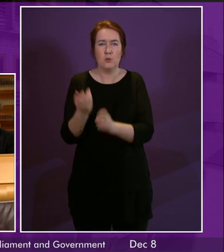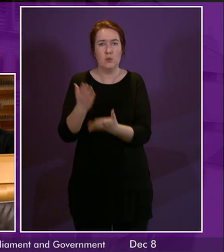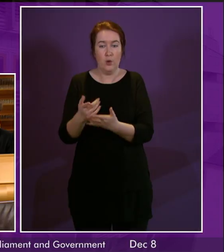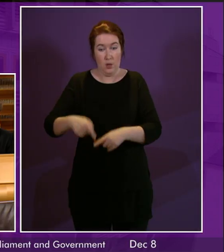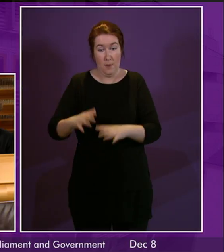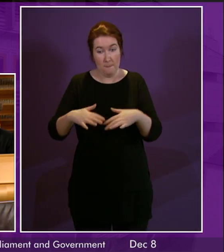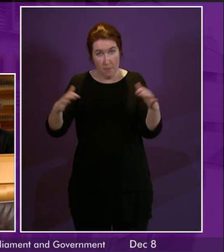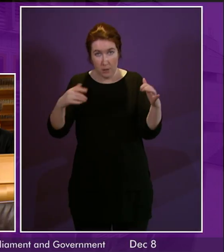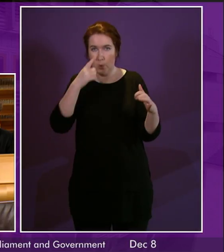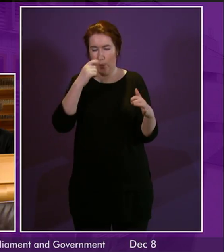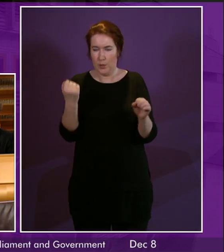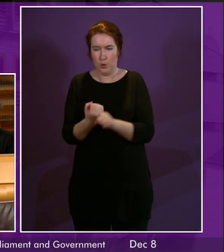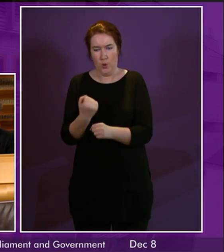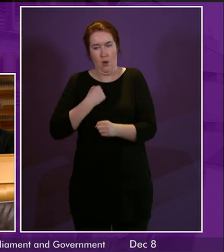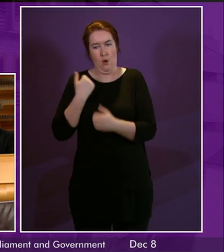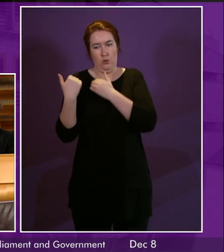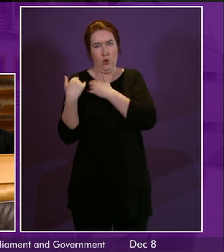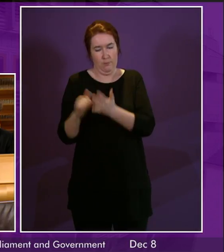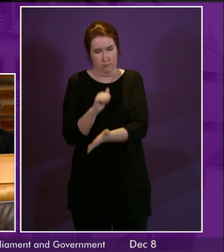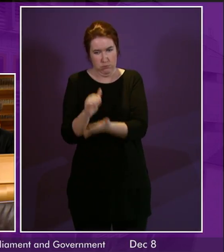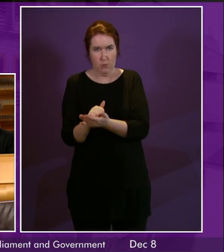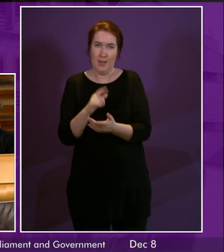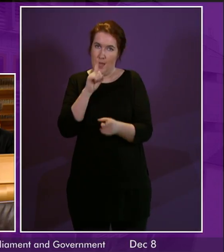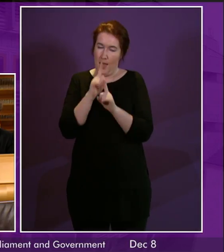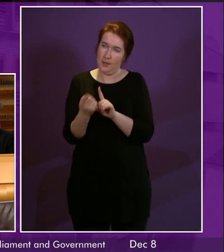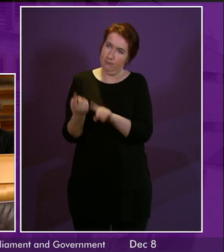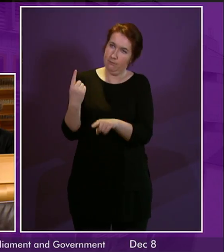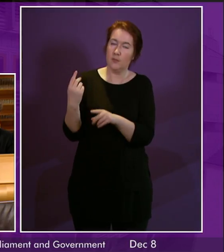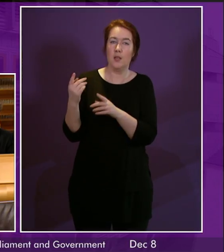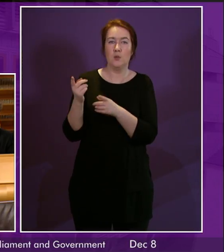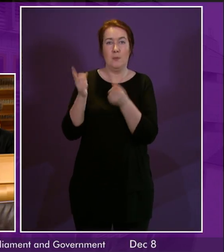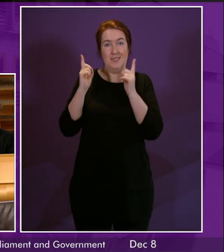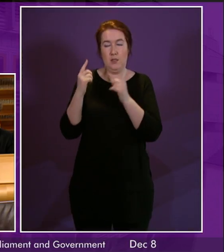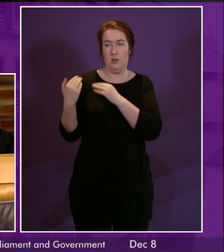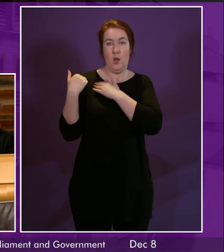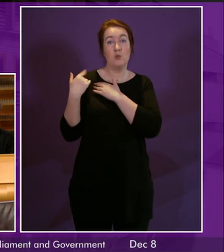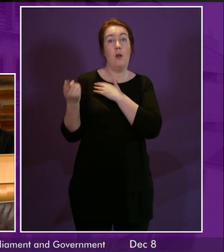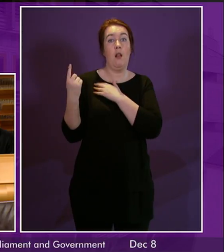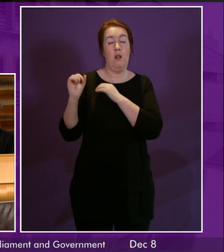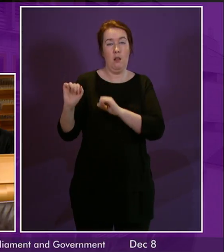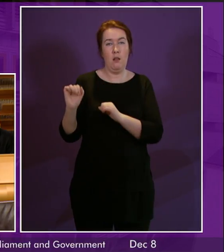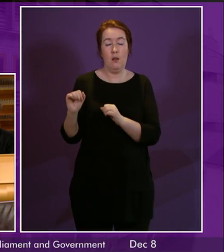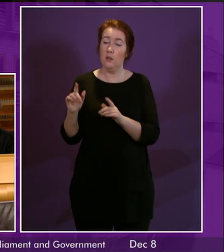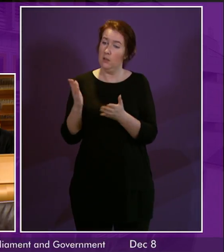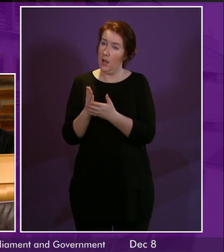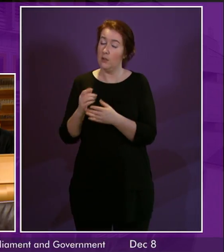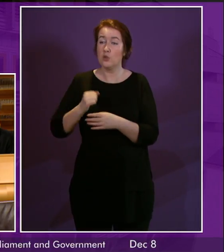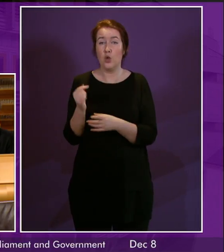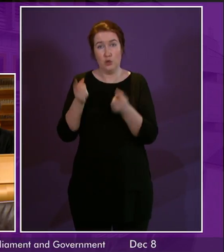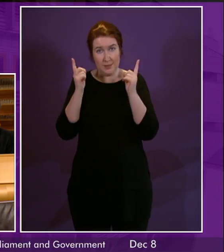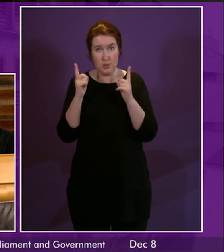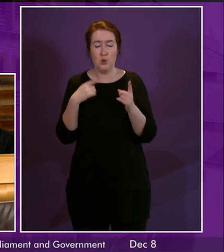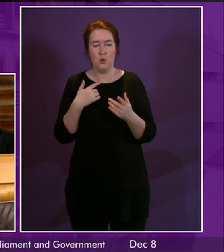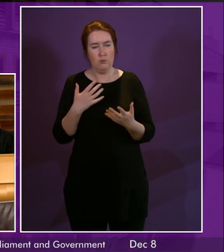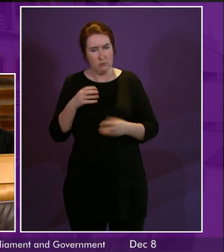this Parliament are able to do our job properly and hold ministers to account. It is enlightened of Scottish ministers to have understood